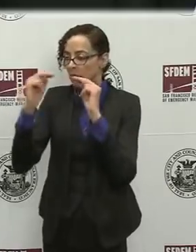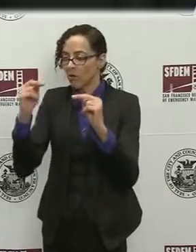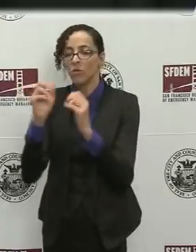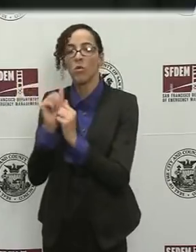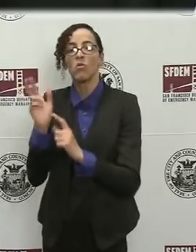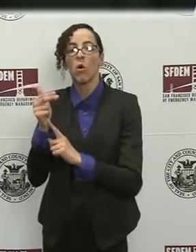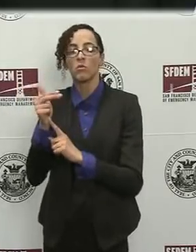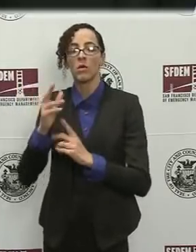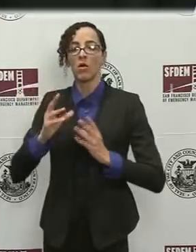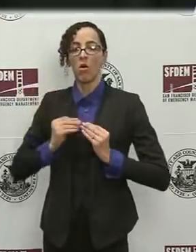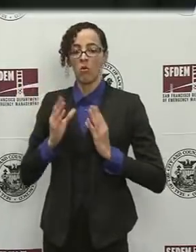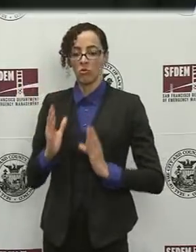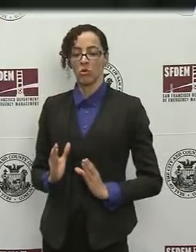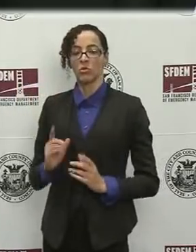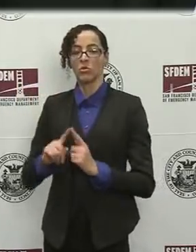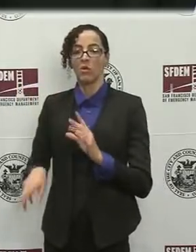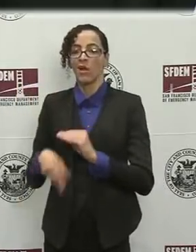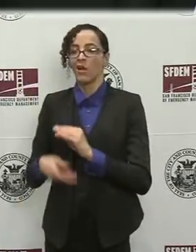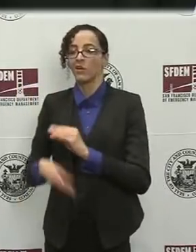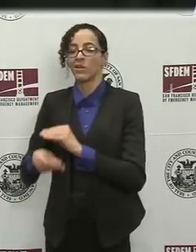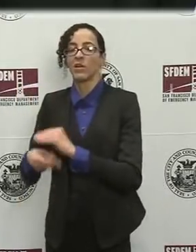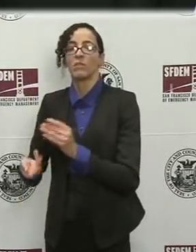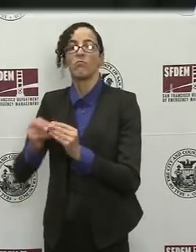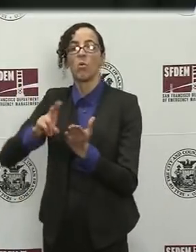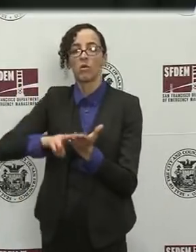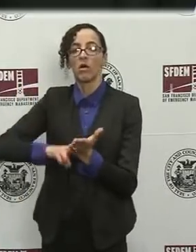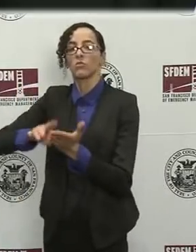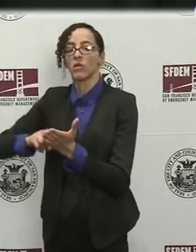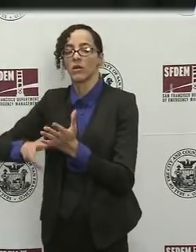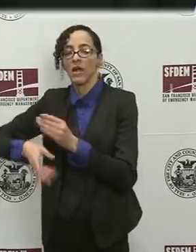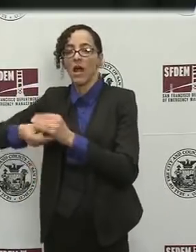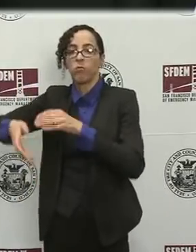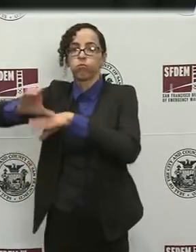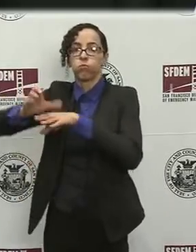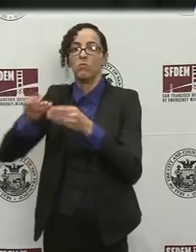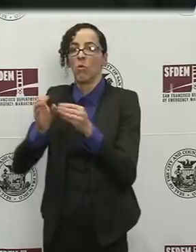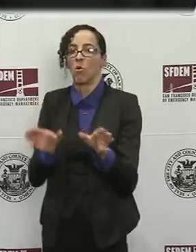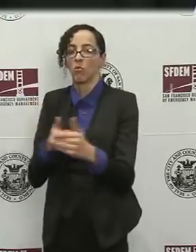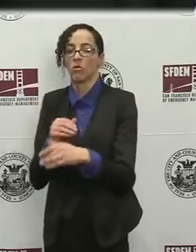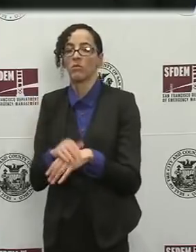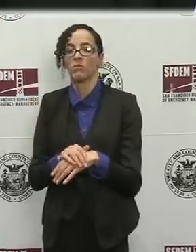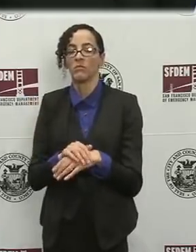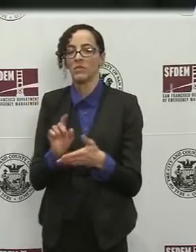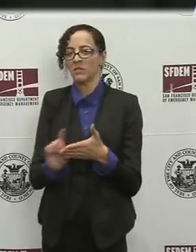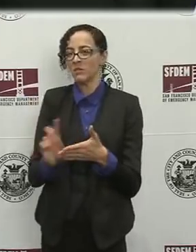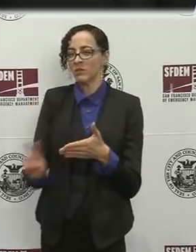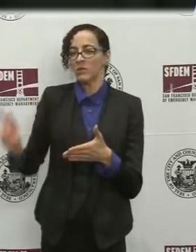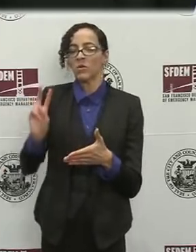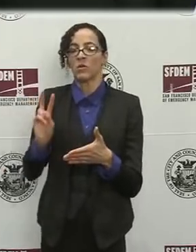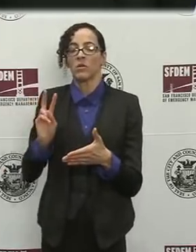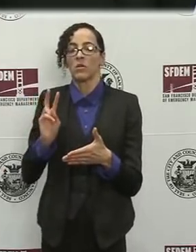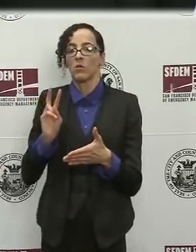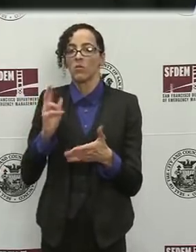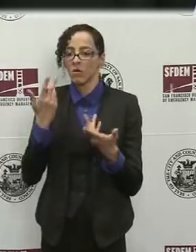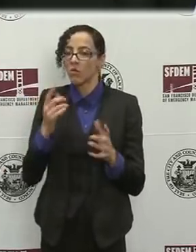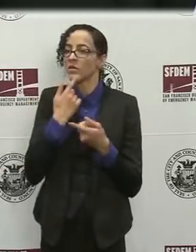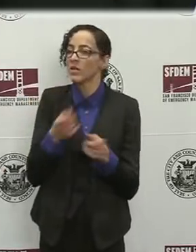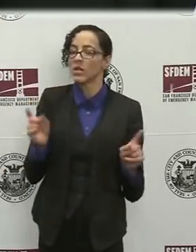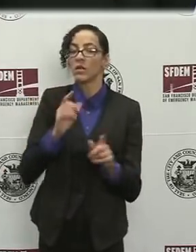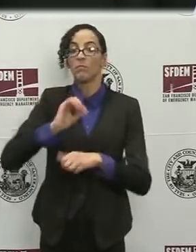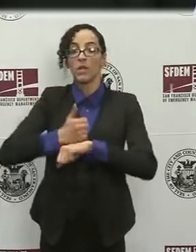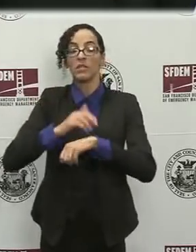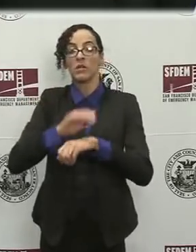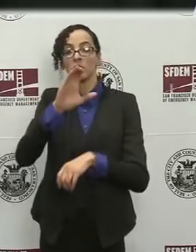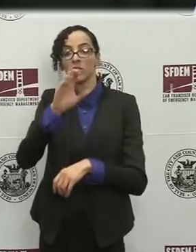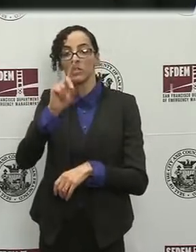online. Again, when we started this 4 weeks ago, based on the best guidance from the CDC and from our partners at the State Department of